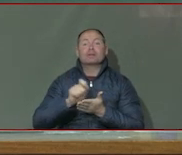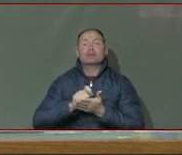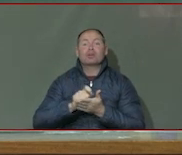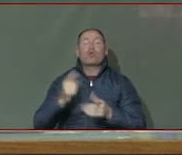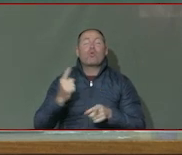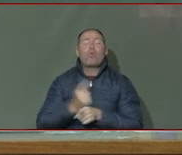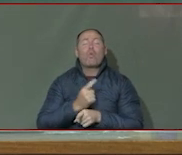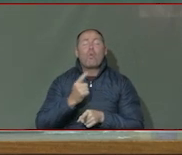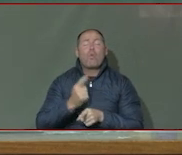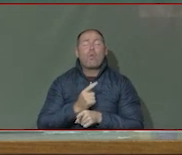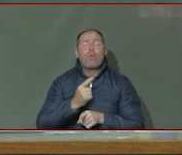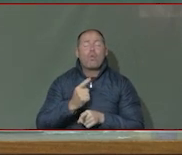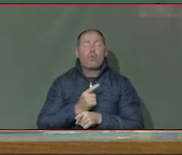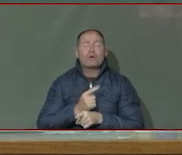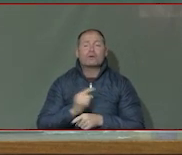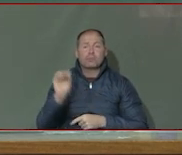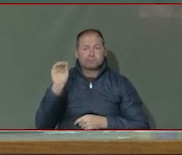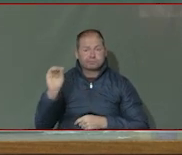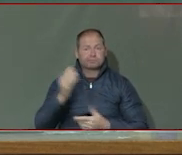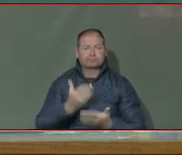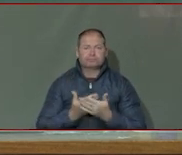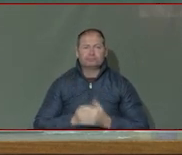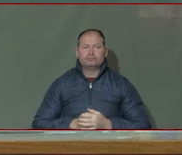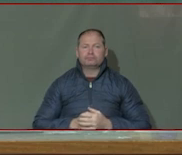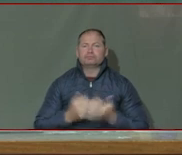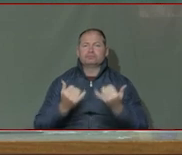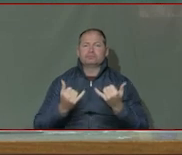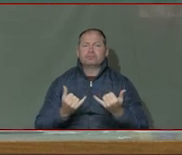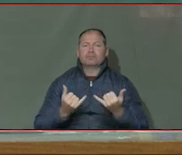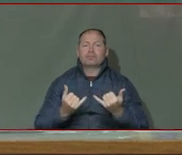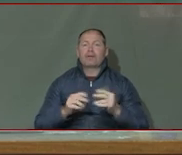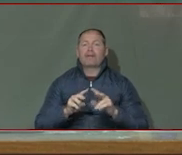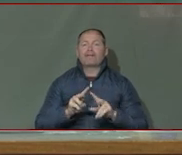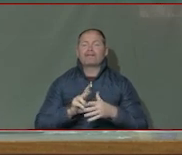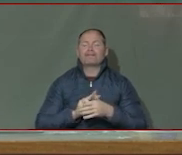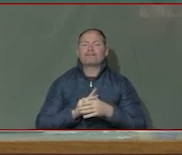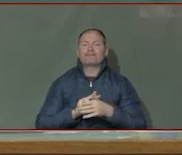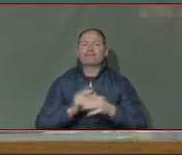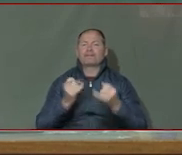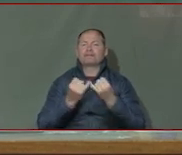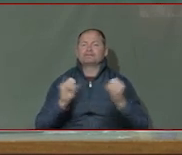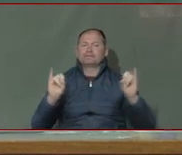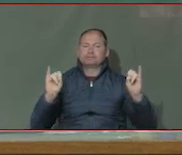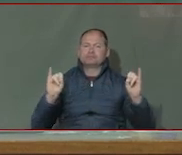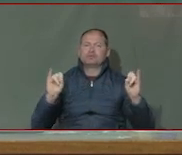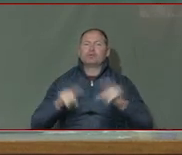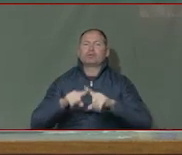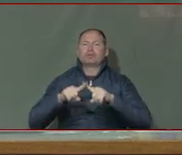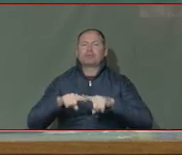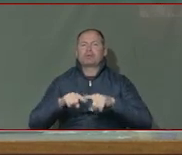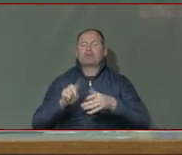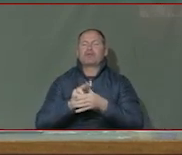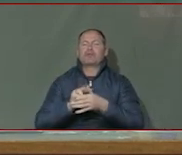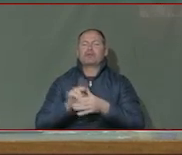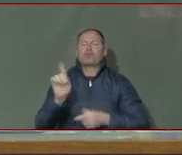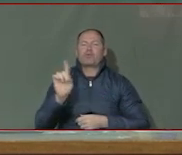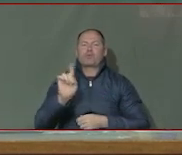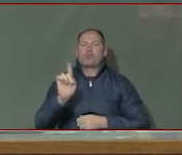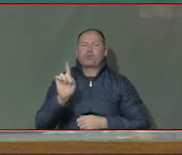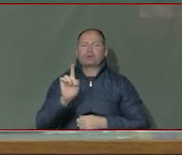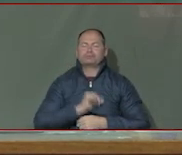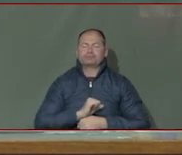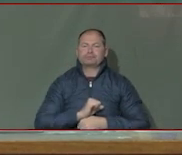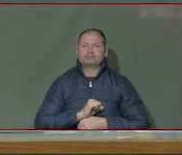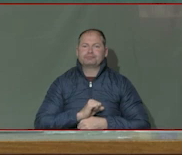practical, they will ask you what is the independent variable and what is the dependent variable in a certain experiment you've never